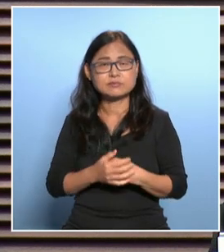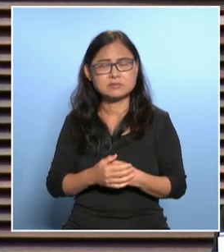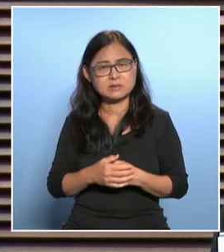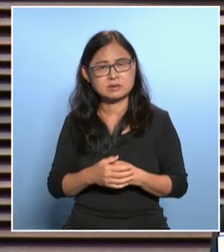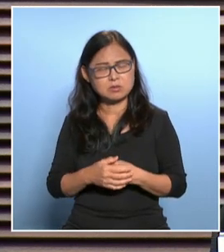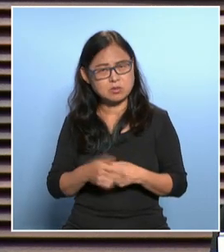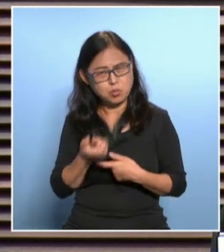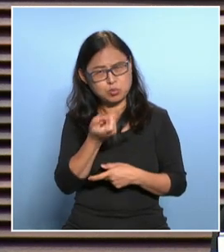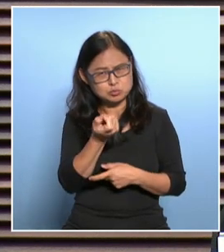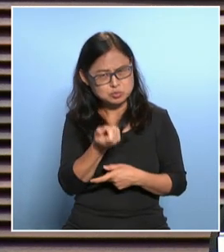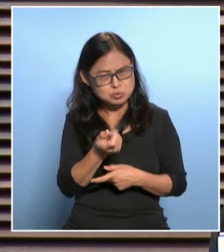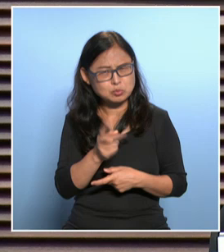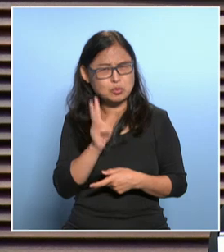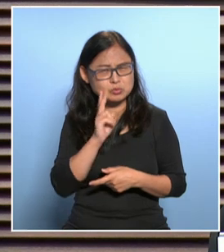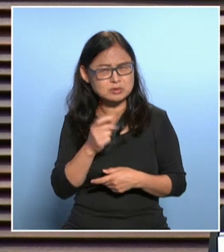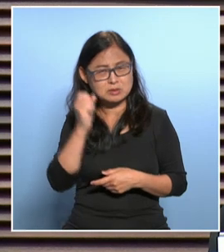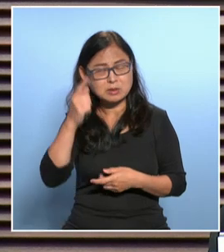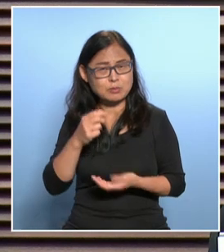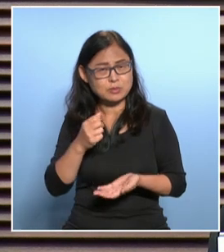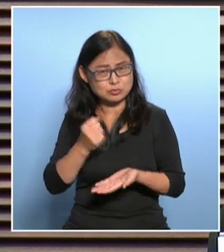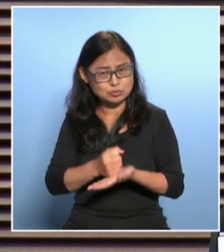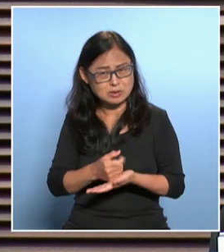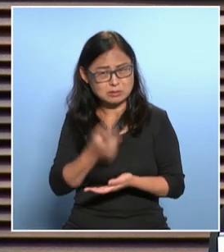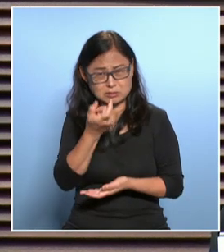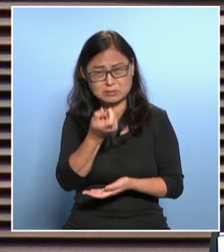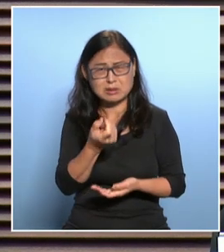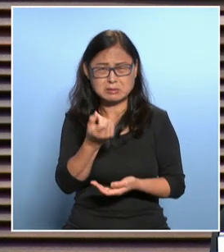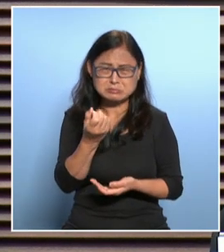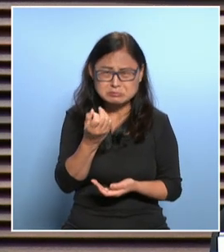limited registered doctors with limited registration.